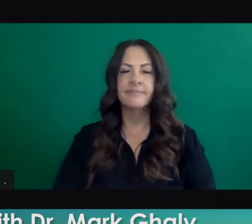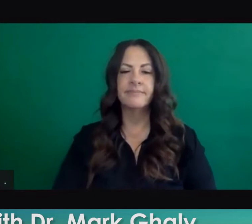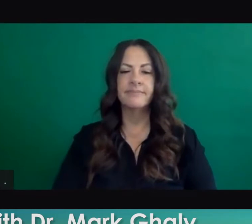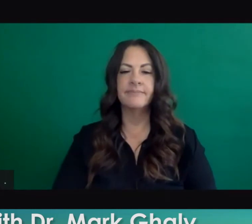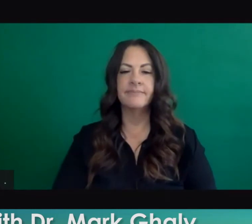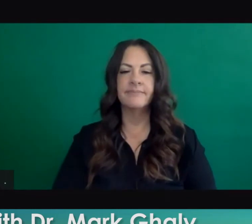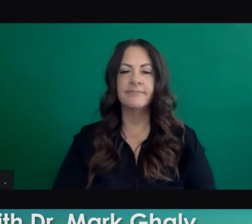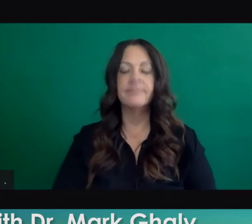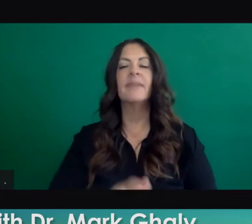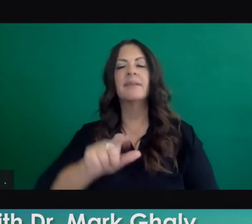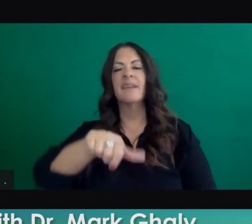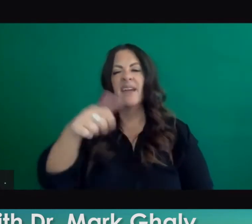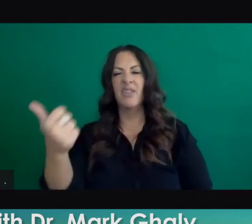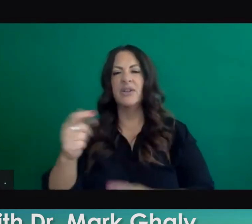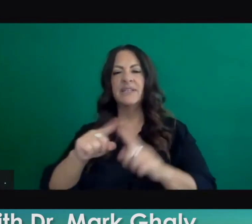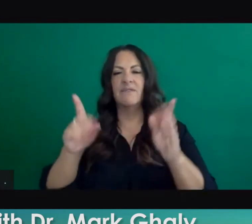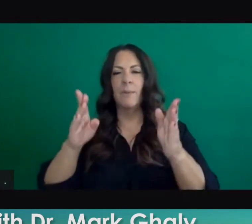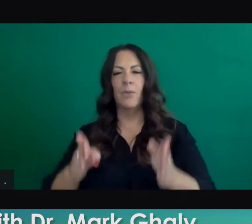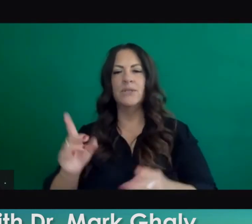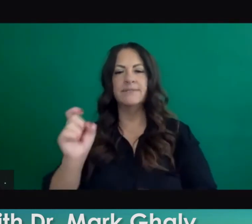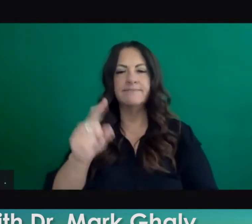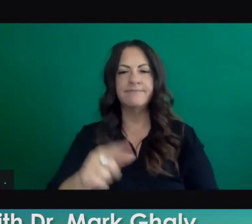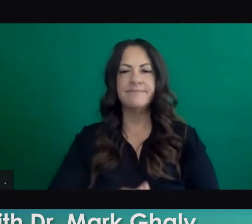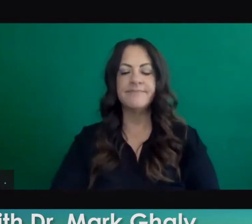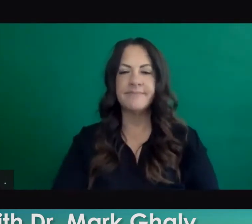Spencer Custodio, the voice of OC.